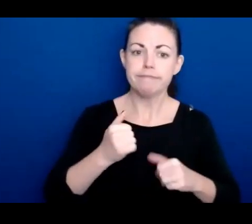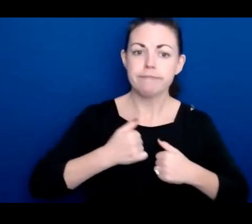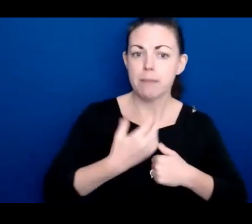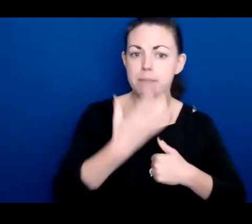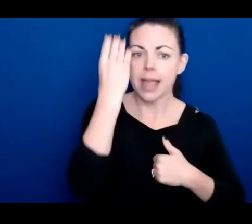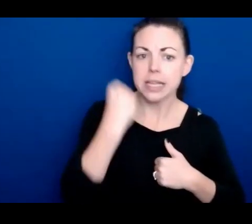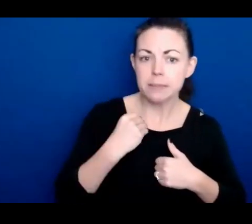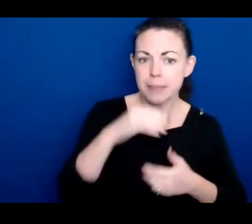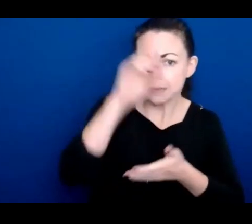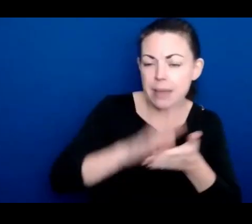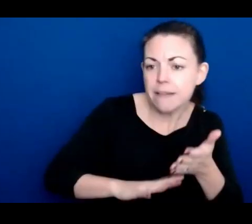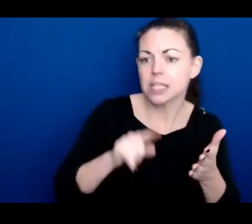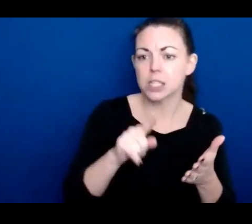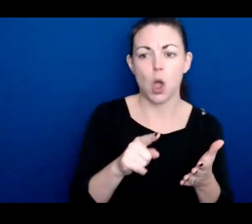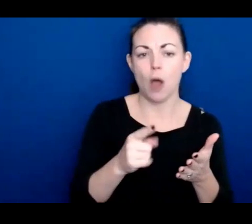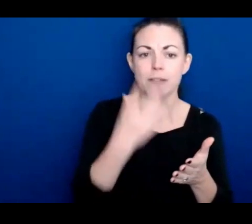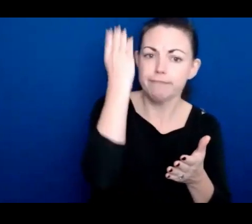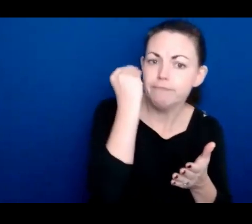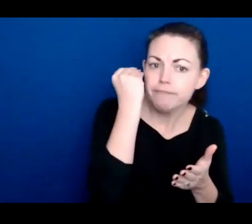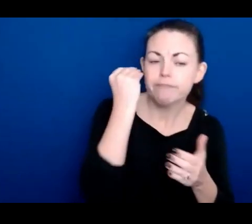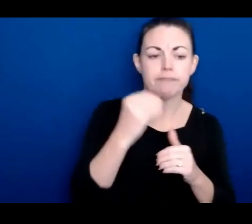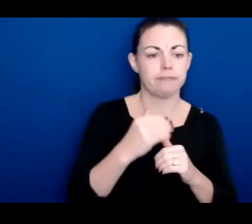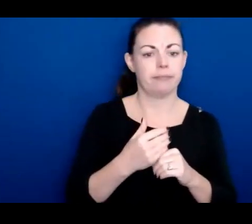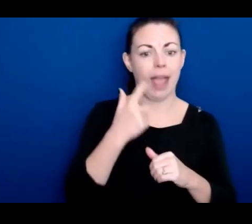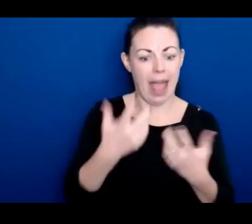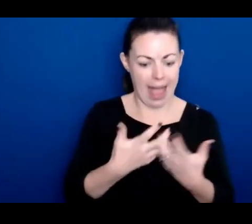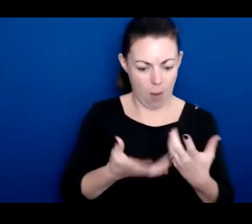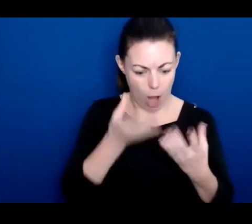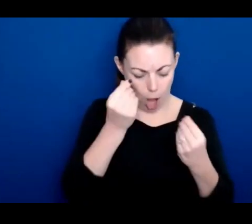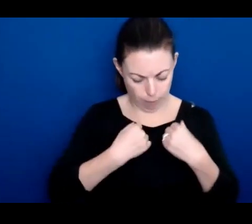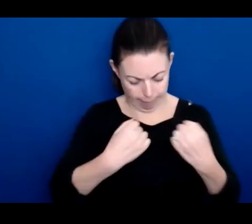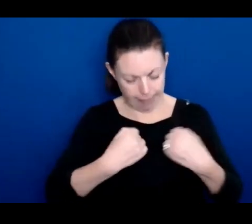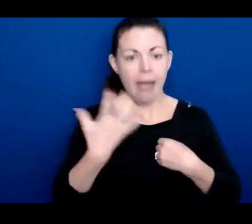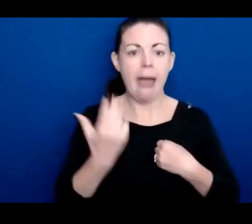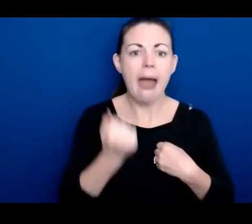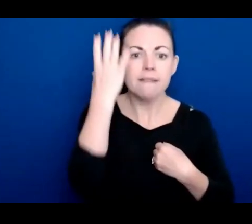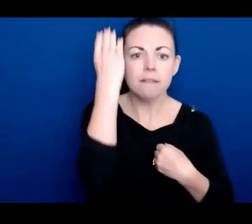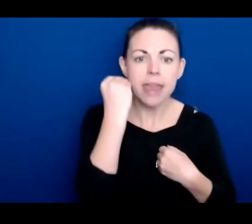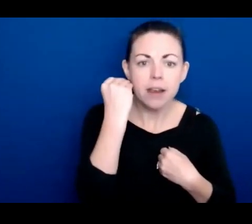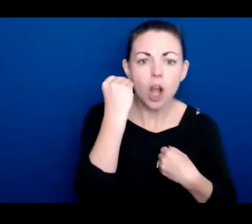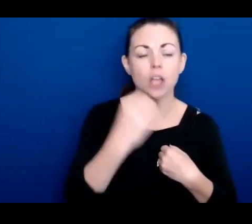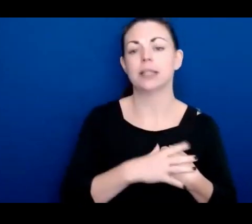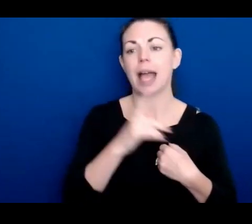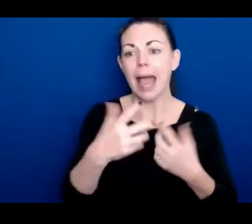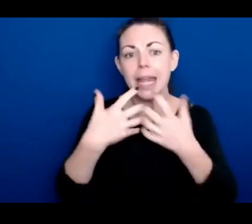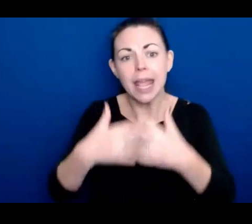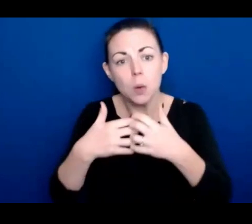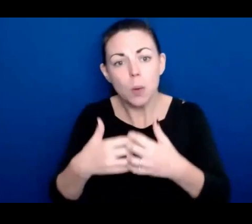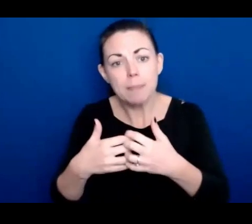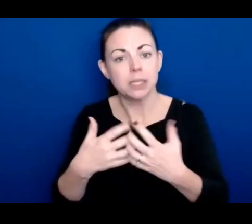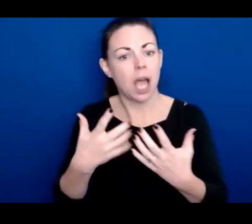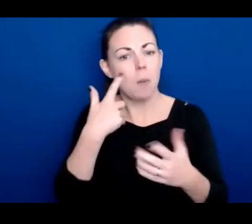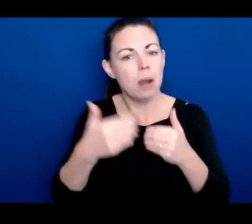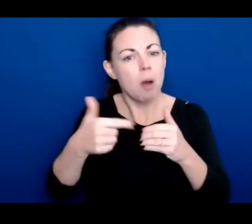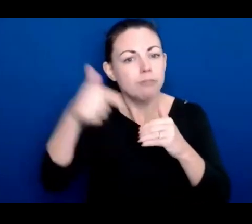impaired within workplace, how I discovered I was hearing impaired, and then also some of the equipment. We'll go into quite a bit of detail of